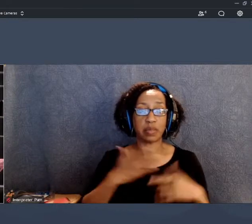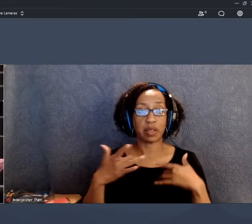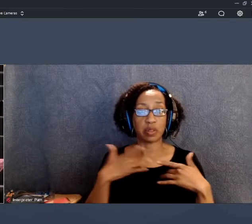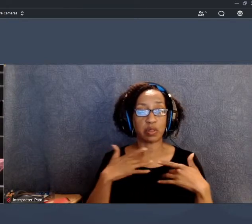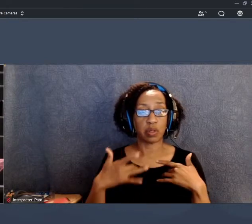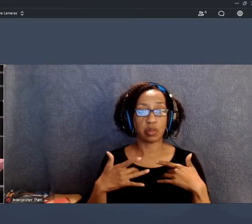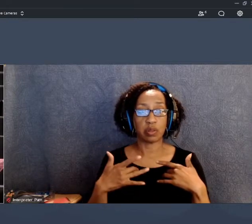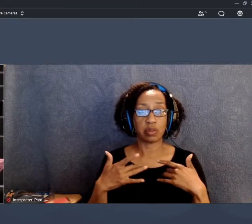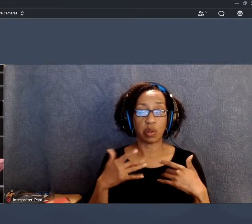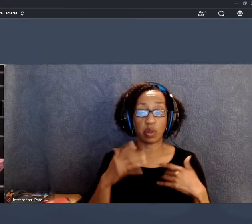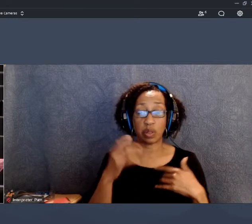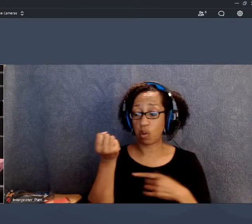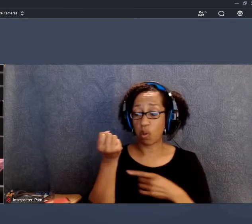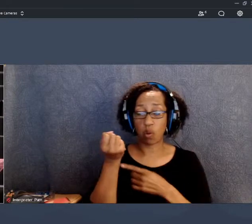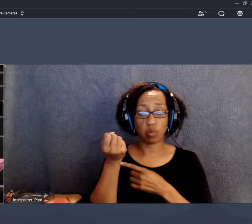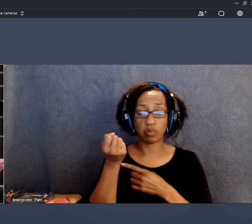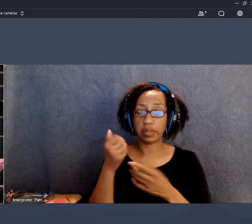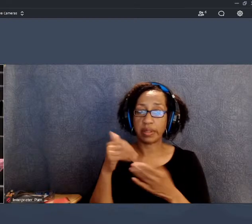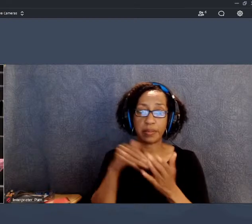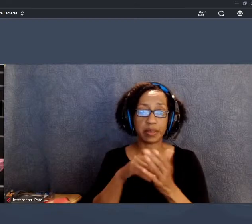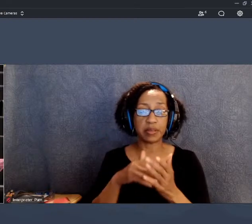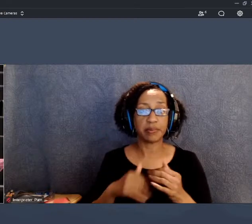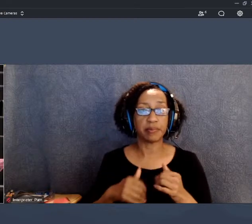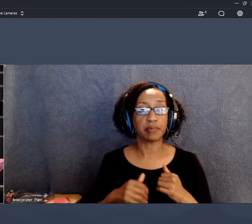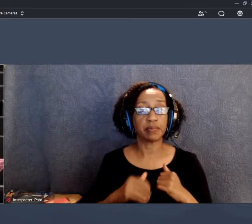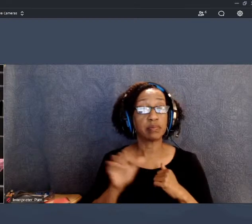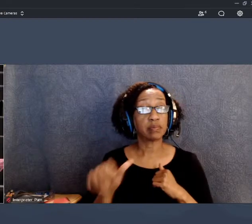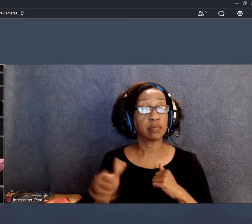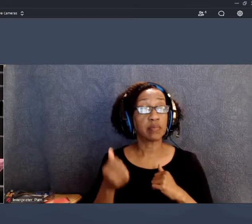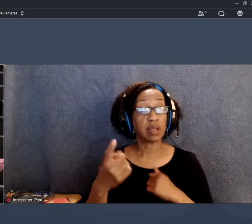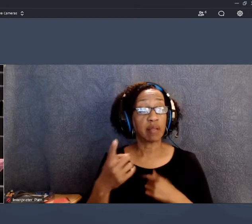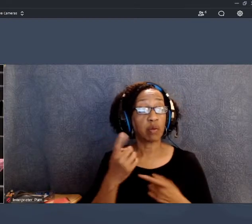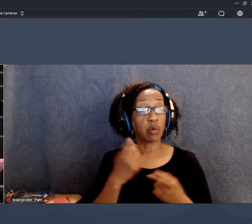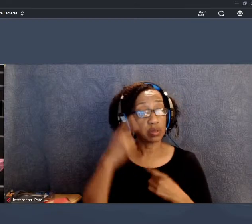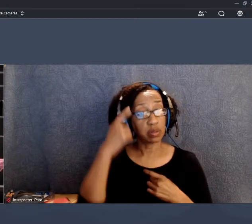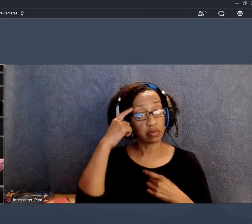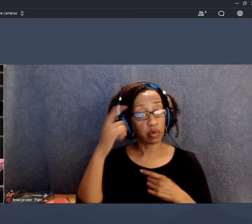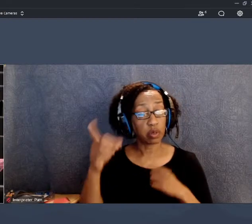whole. You have any other questions for Director Connect?